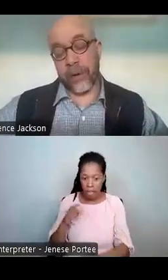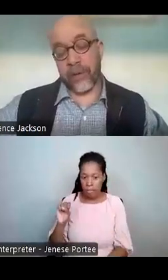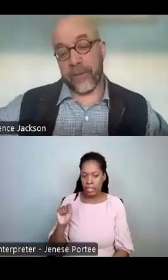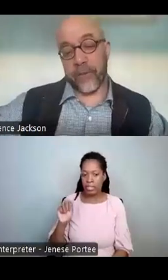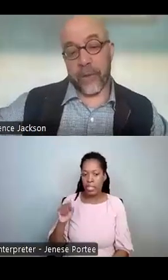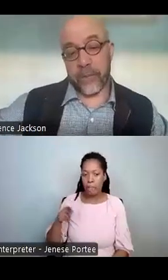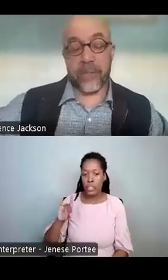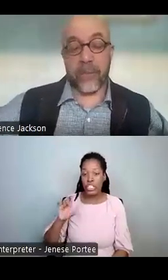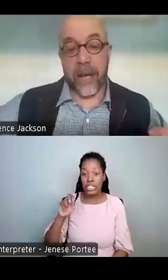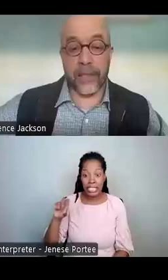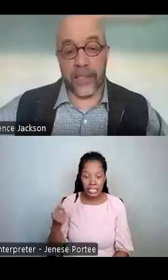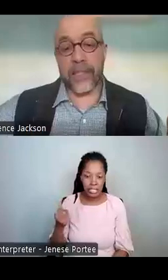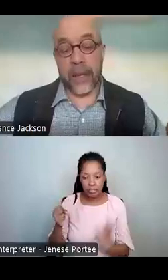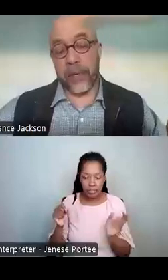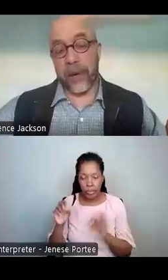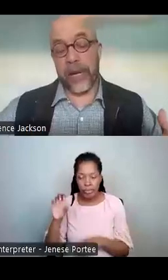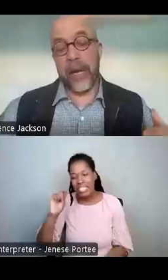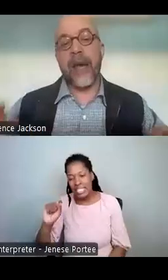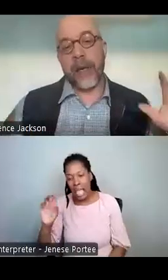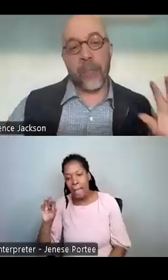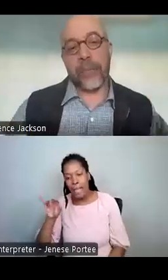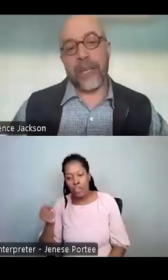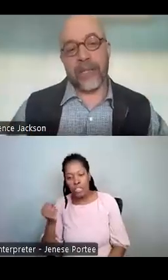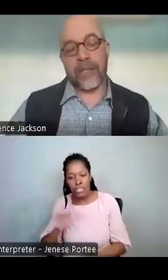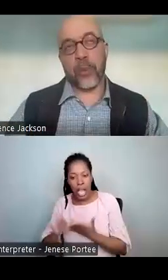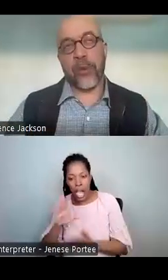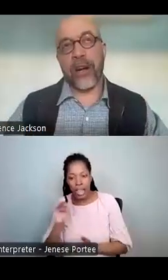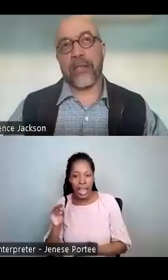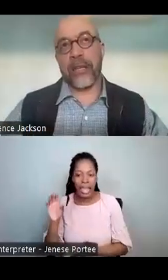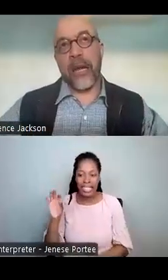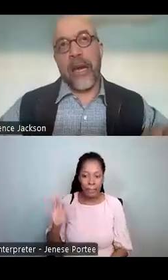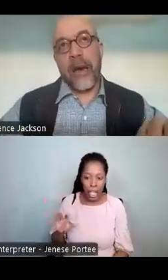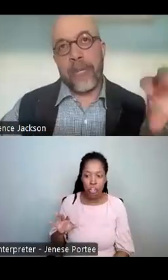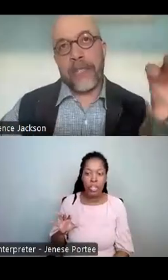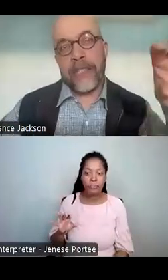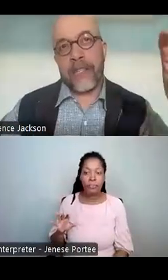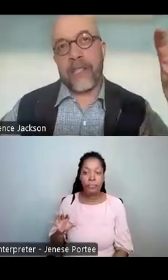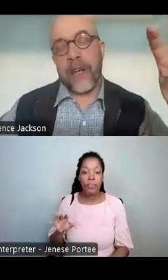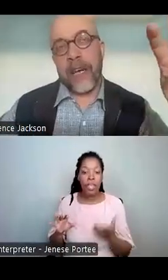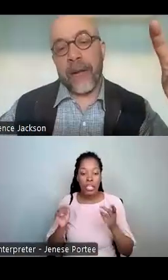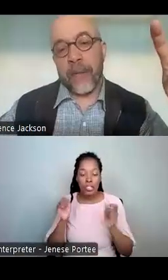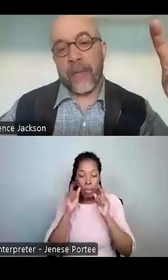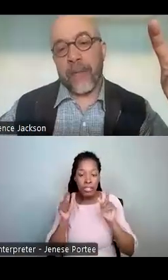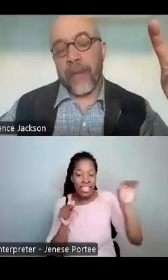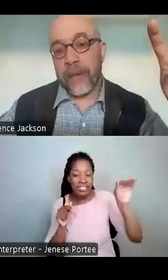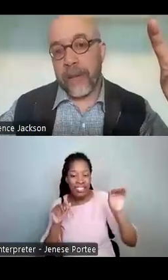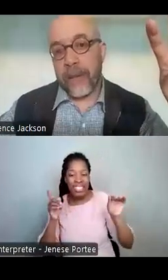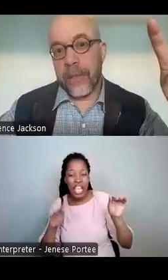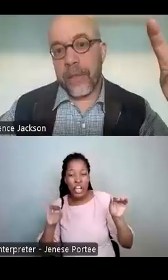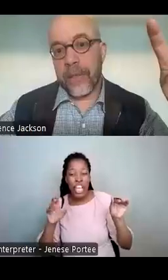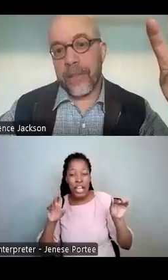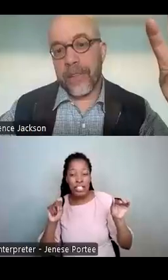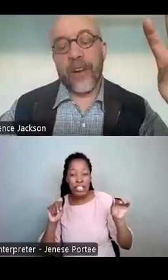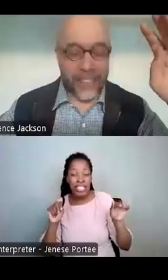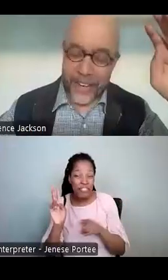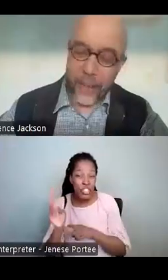Saint Mary's College and Seminary. I mean, or Dr. maybe that's Jackson, unsurprising, but Dr. it's Jackson, I got a 2 minute warning